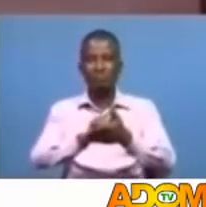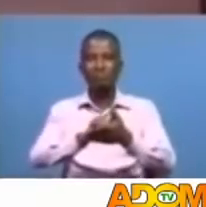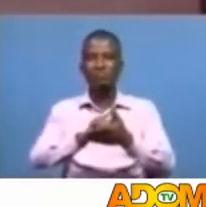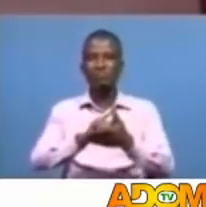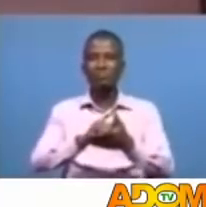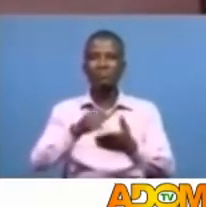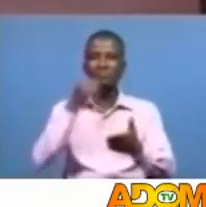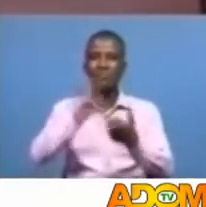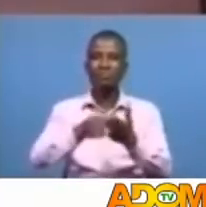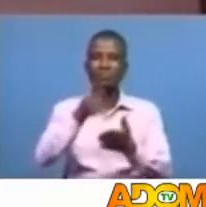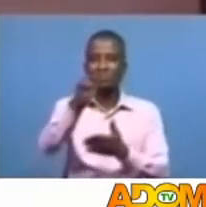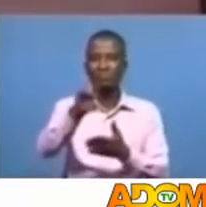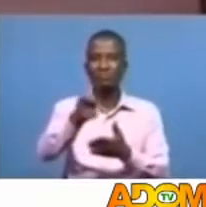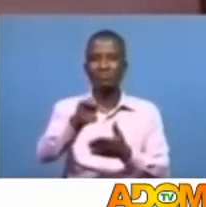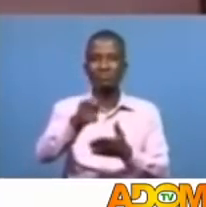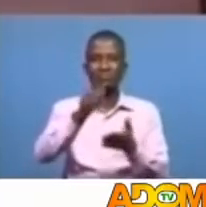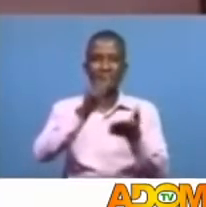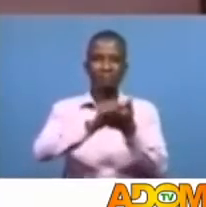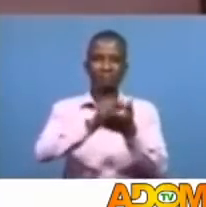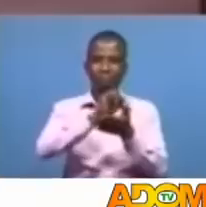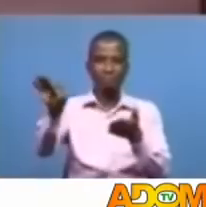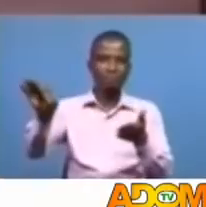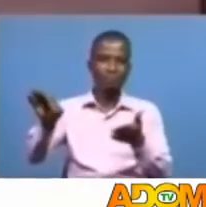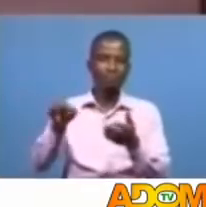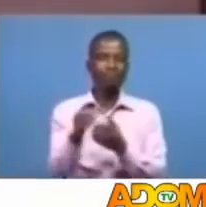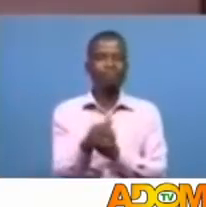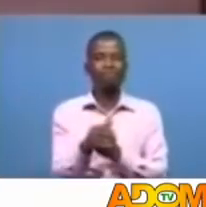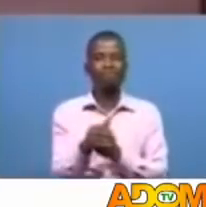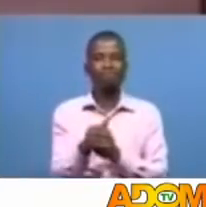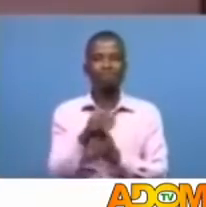application is devoid of merit.